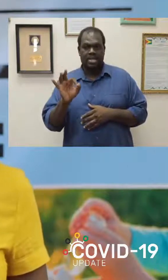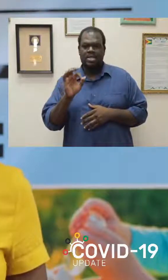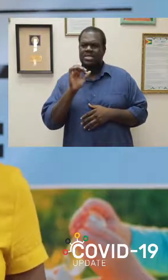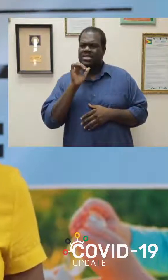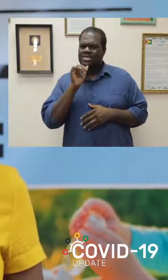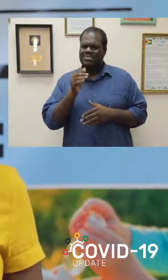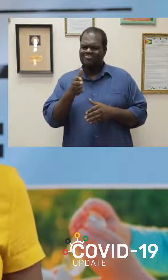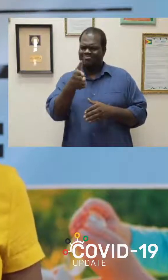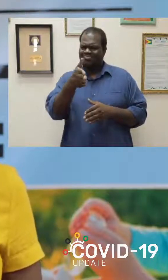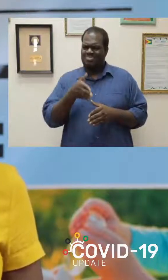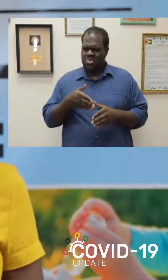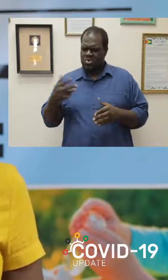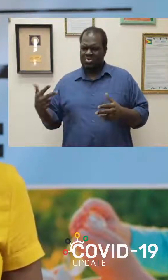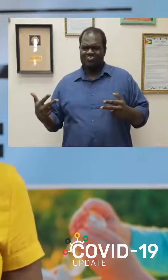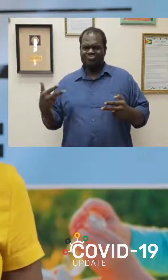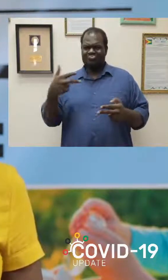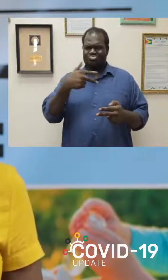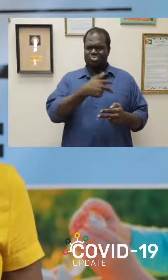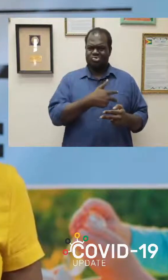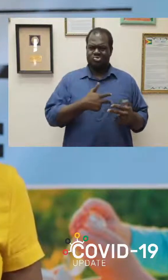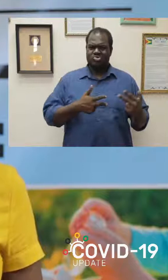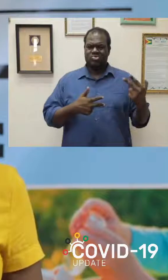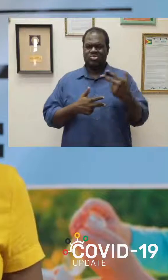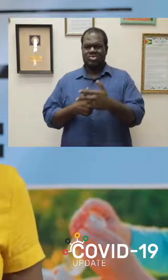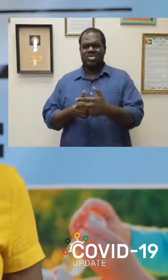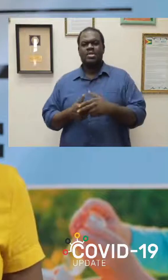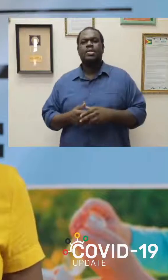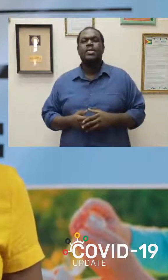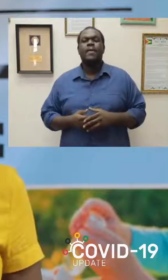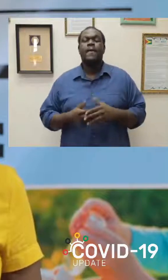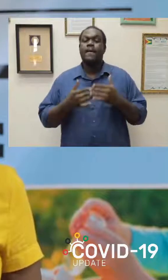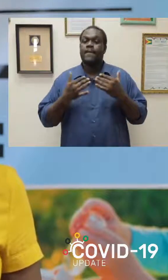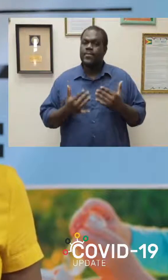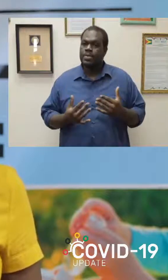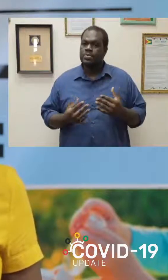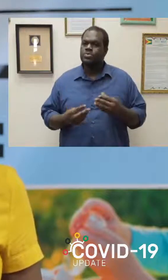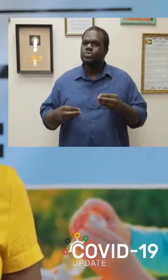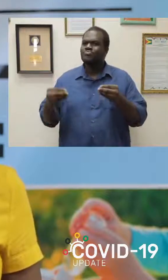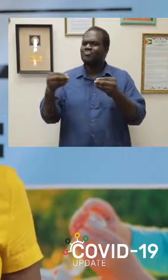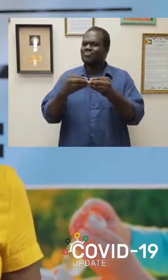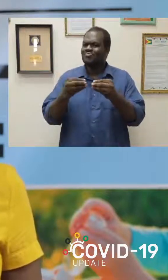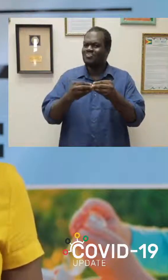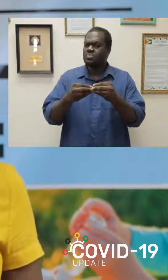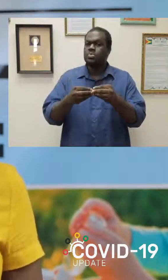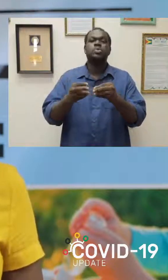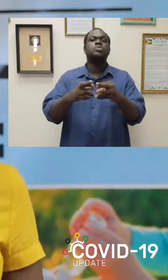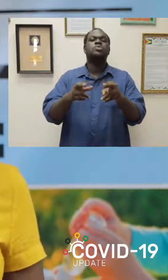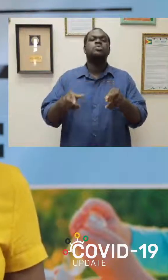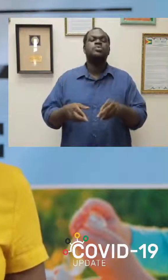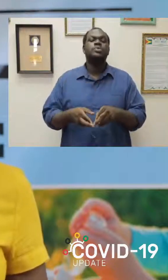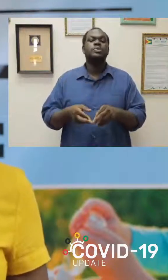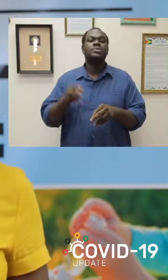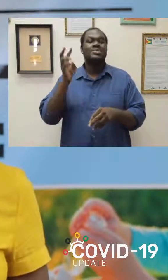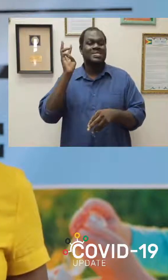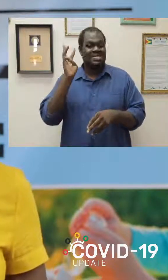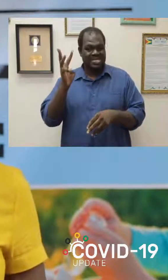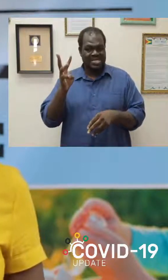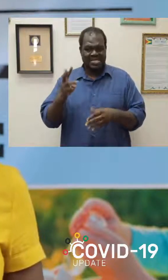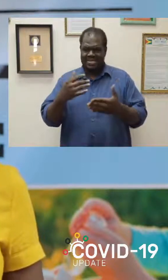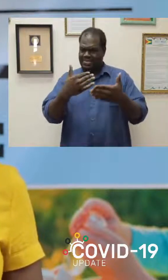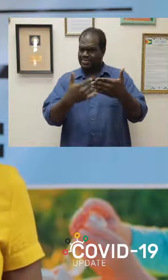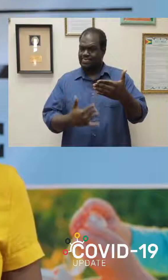crossing the border. Today, we are adding region number 6 to that list, recognizing that our